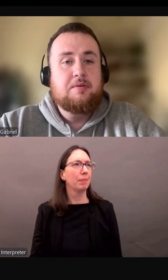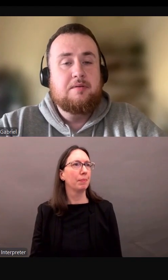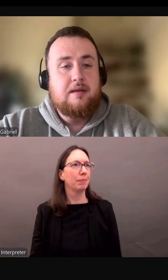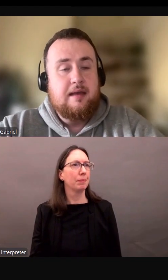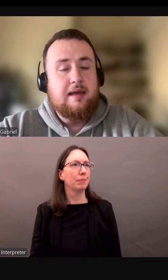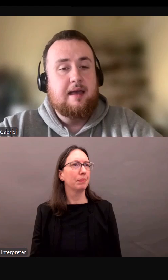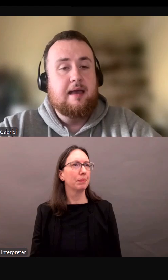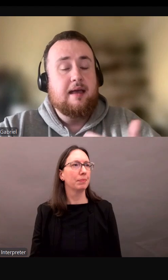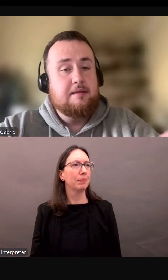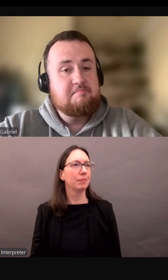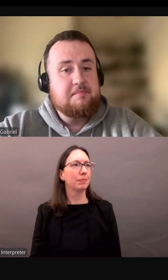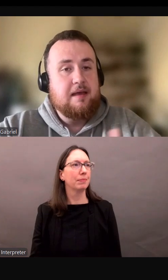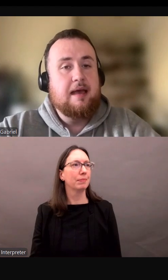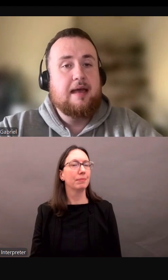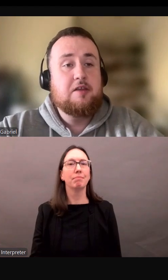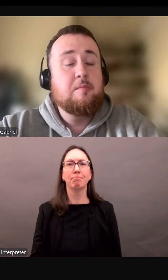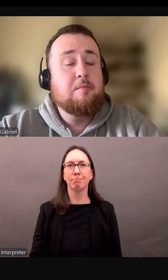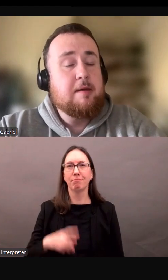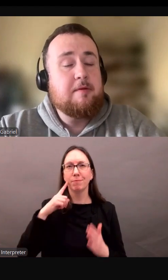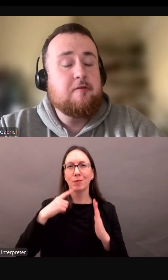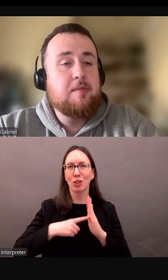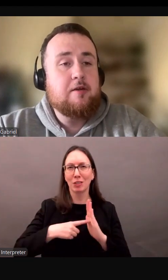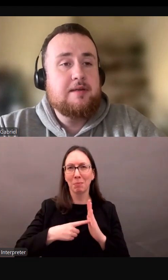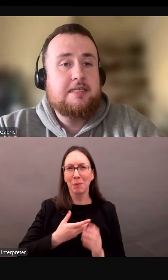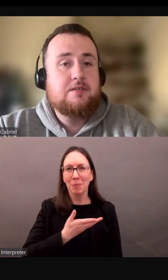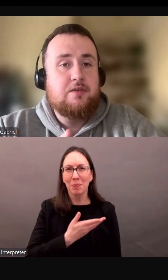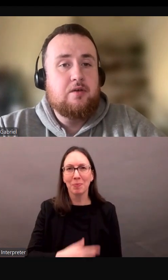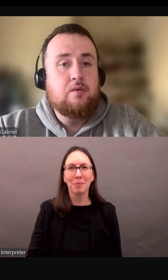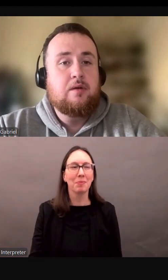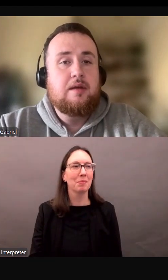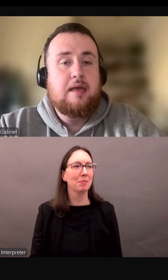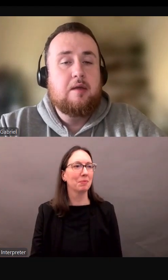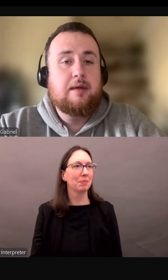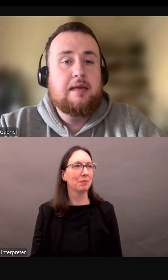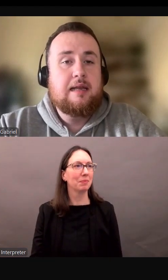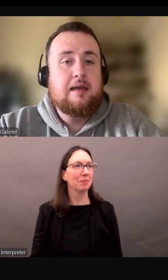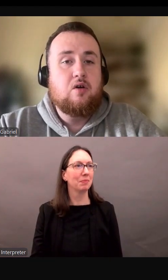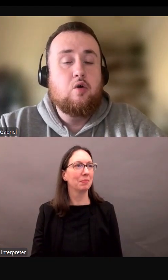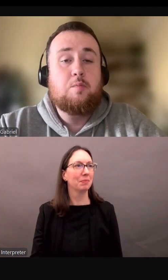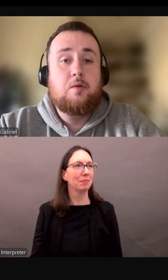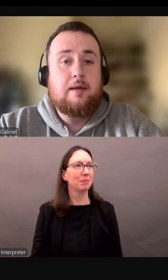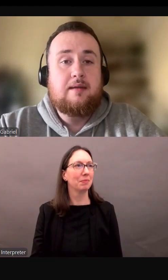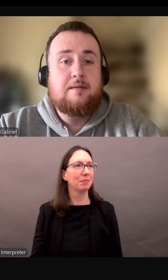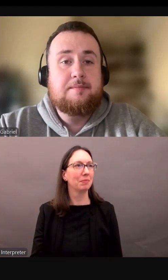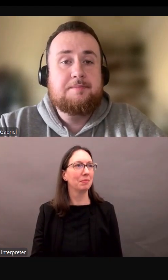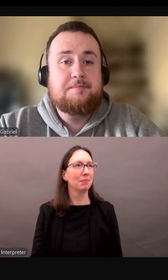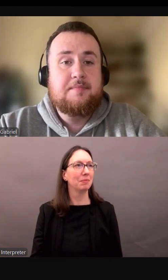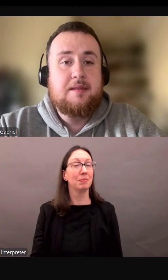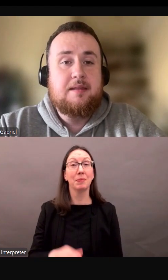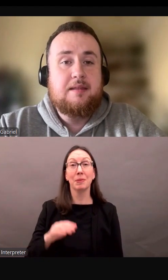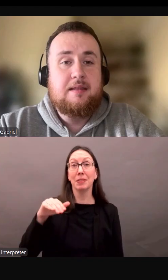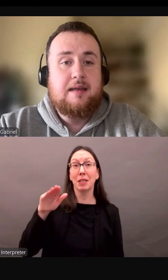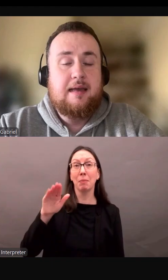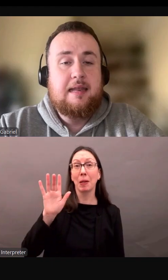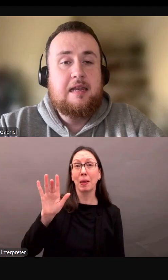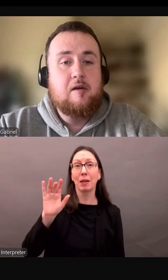up. And you might be familiar with this view. And we can click Open With. And then down below,